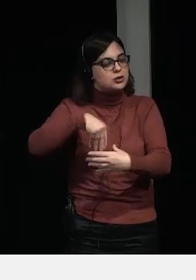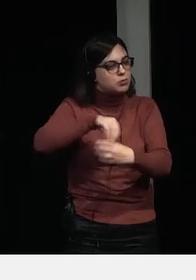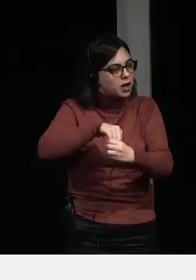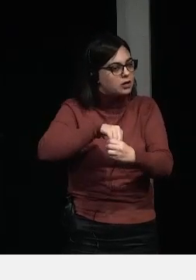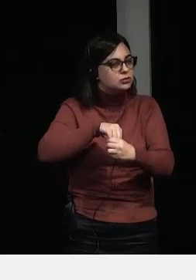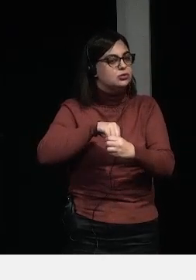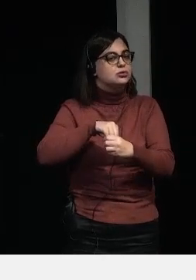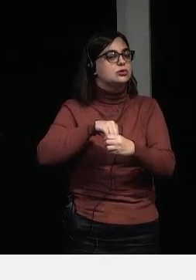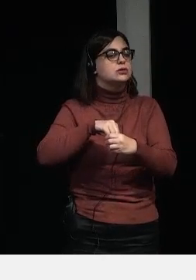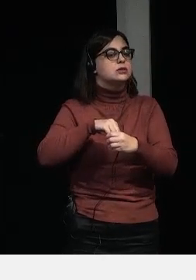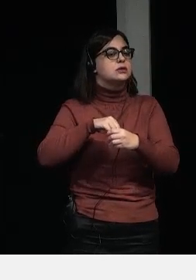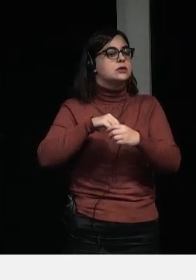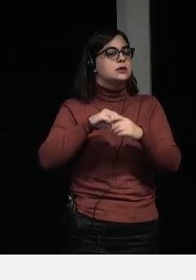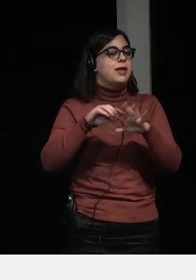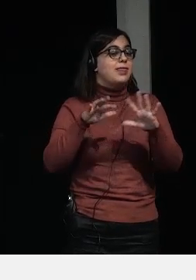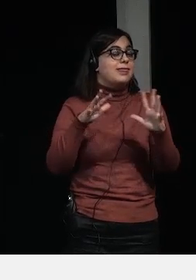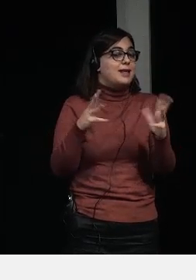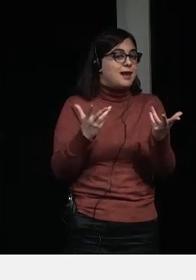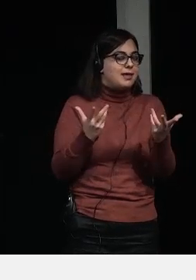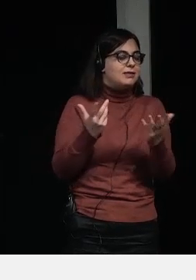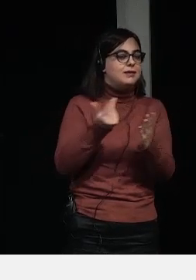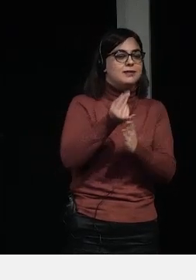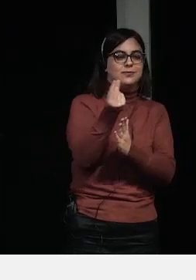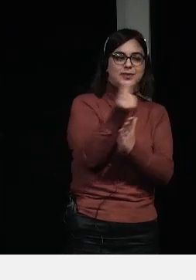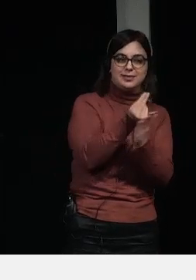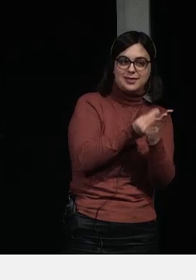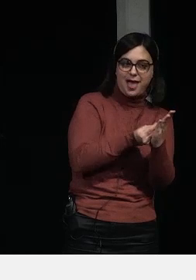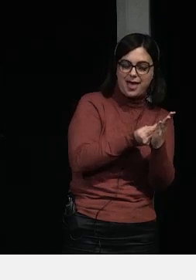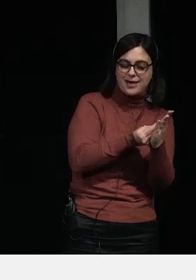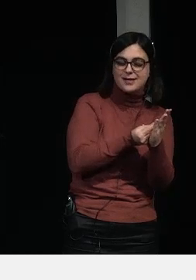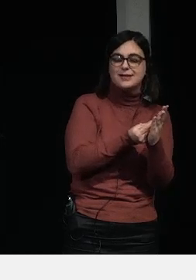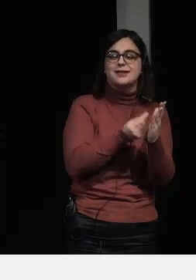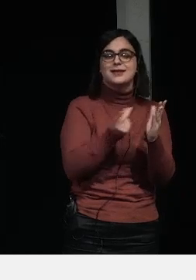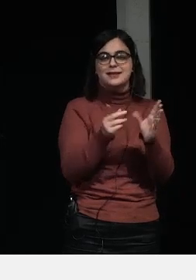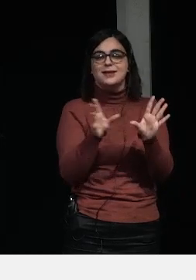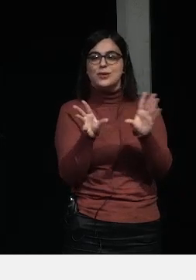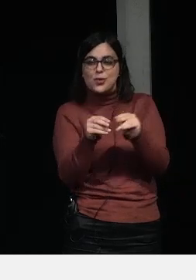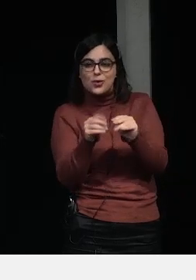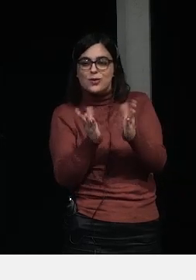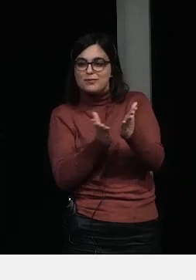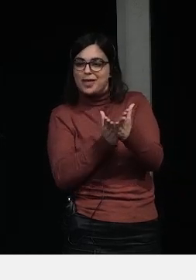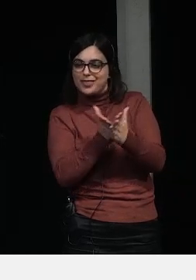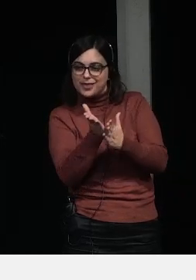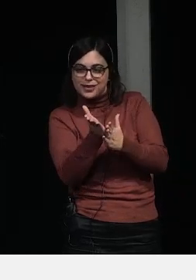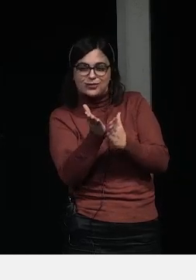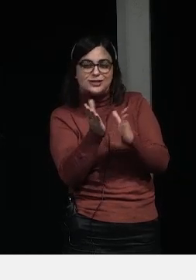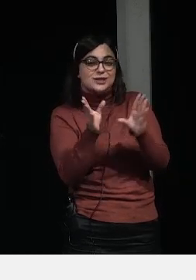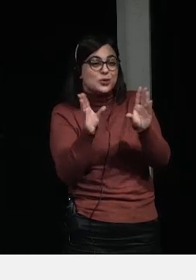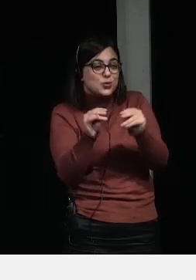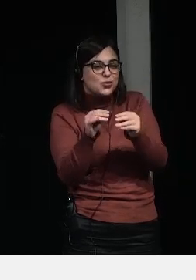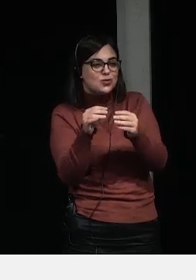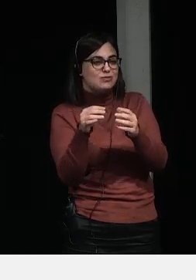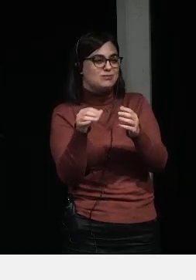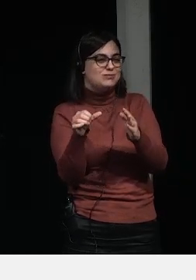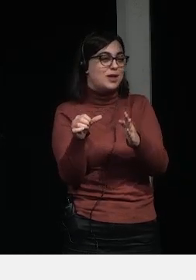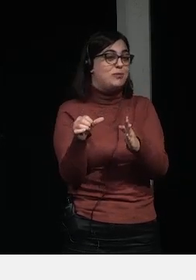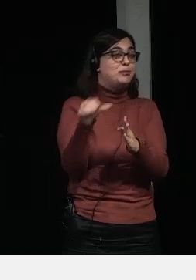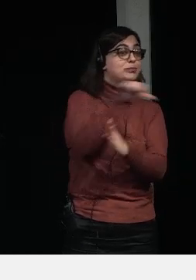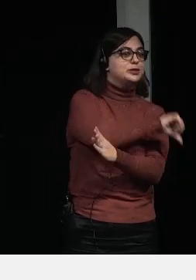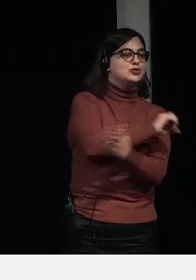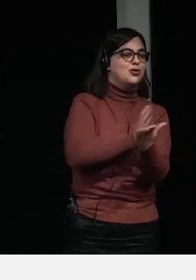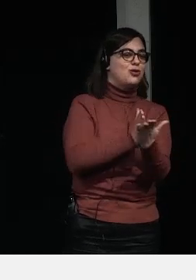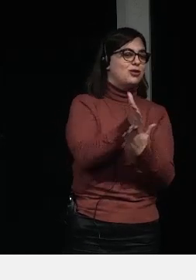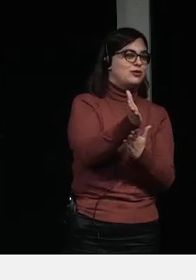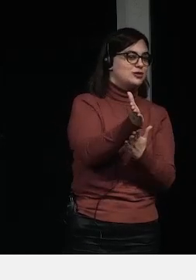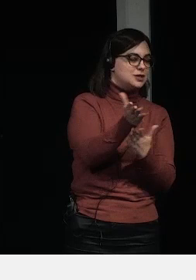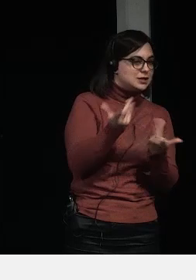to understand and the importance of knowing how to shift point of views, as well as listening. 3.